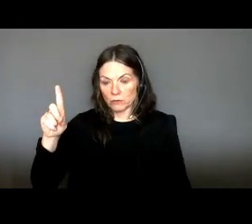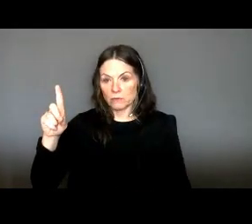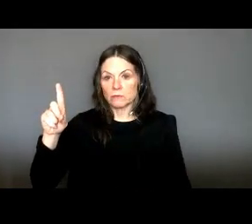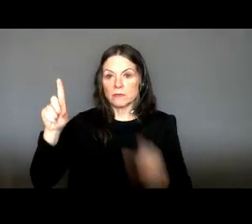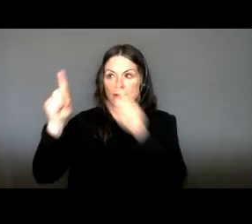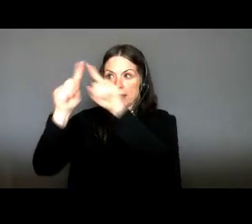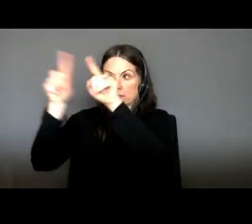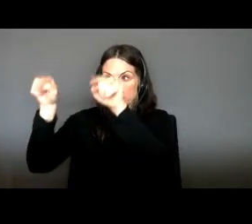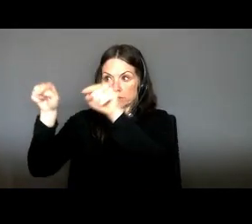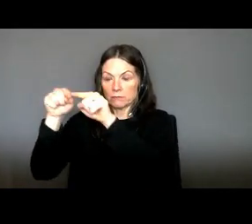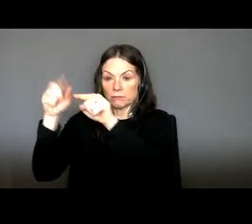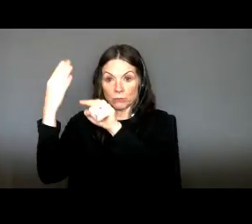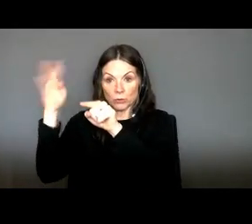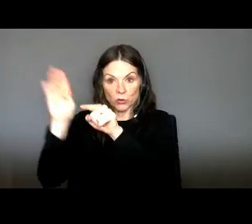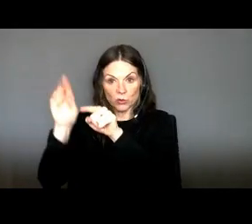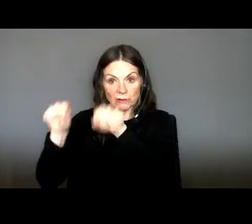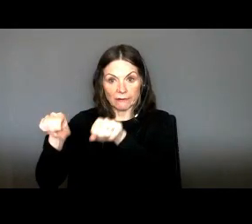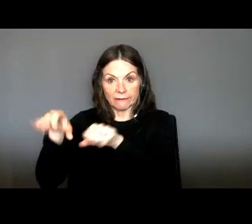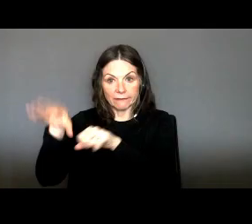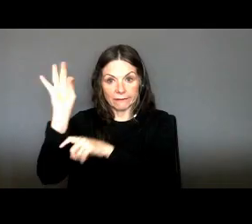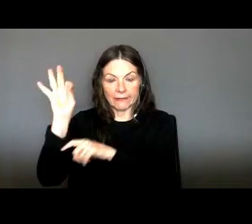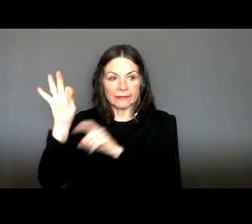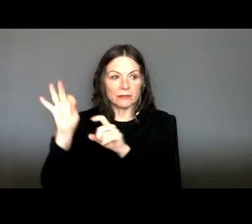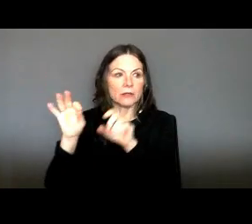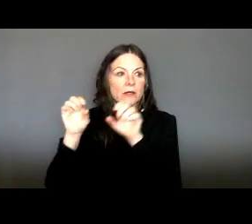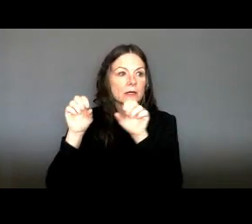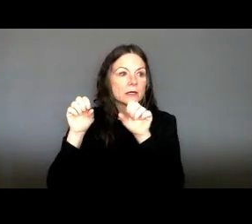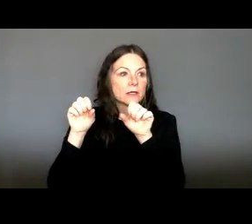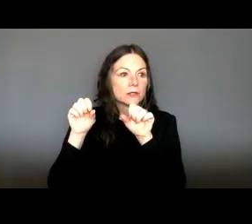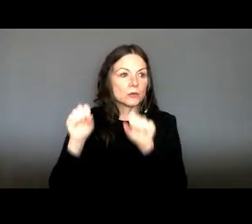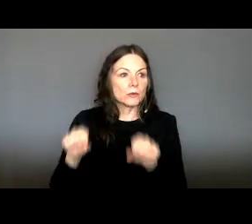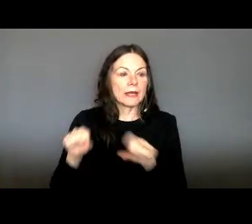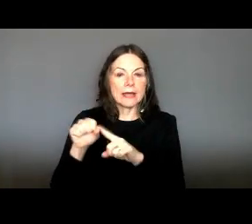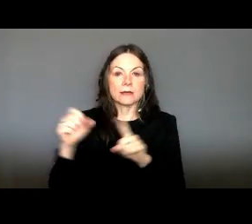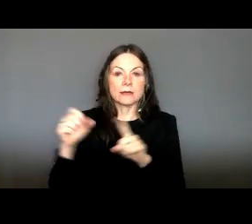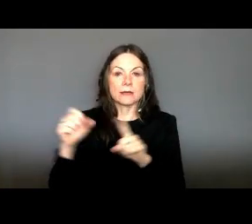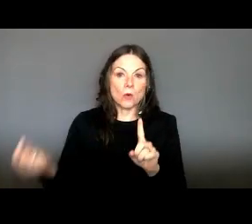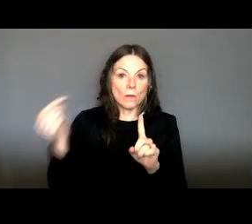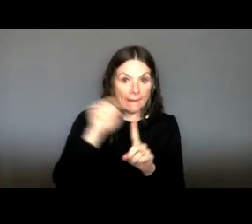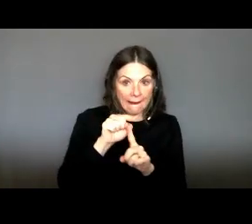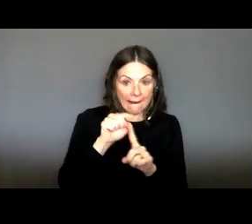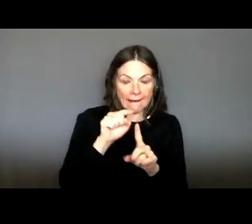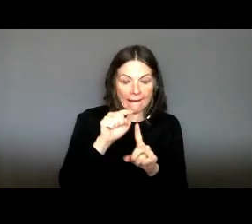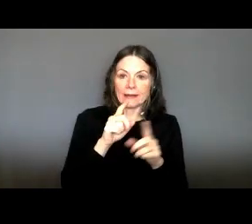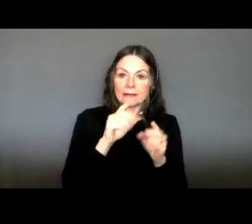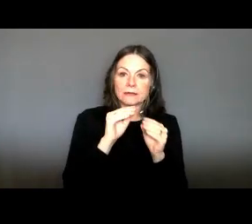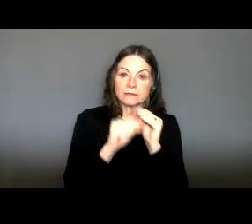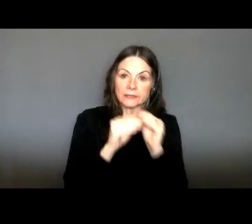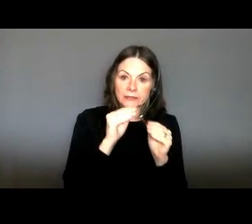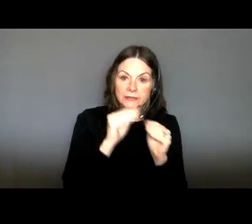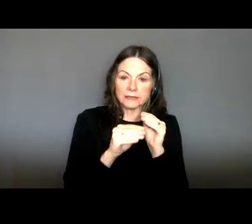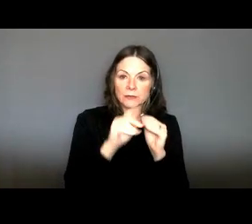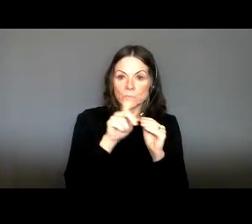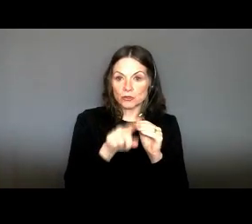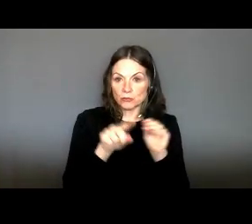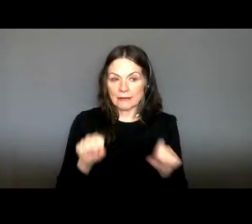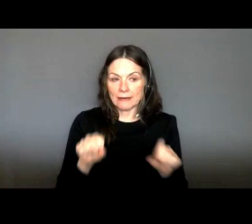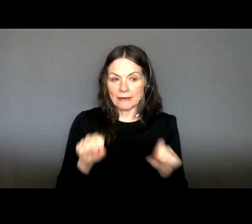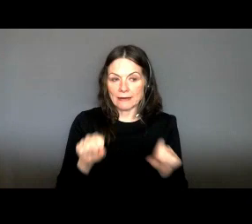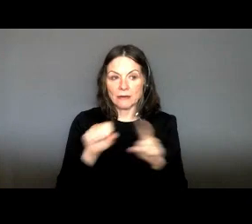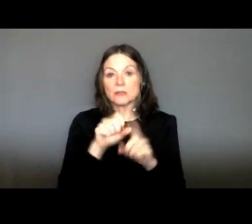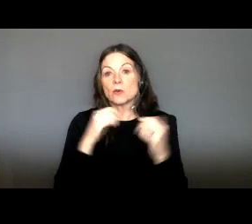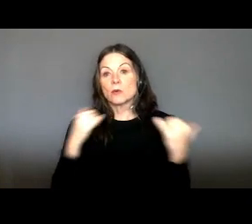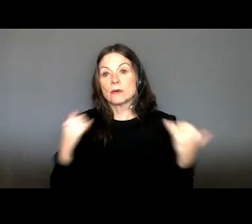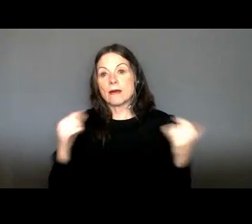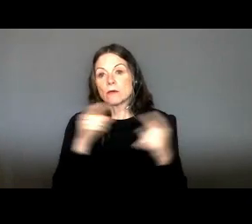or you can crystallize questions if you would like to return back to the questions. Let's go to the